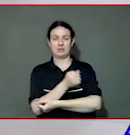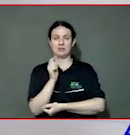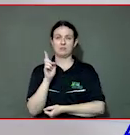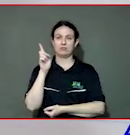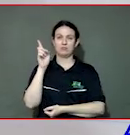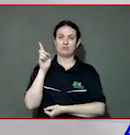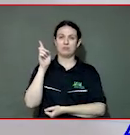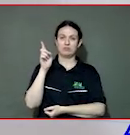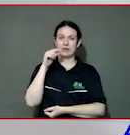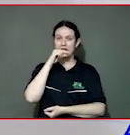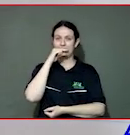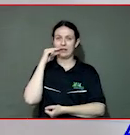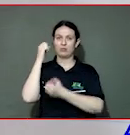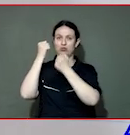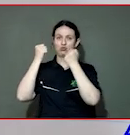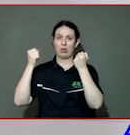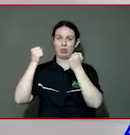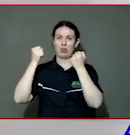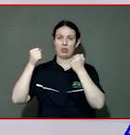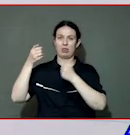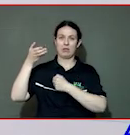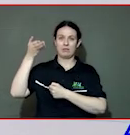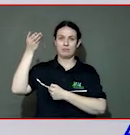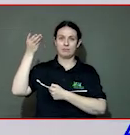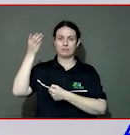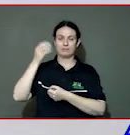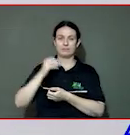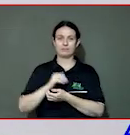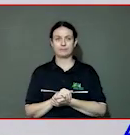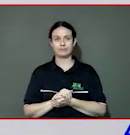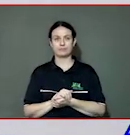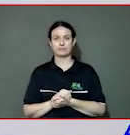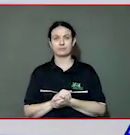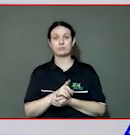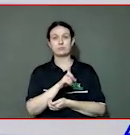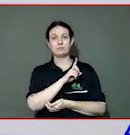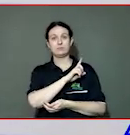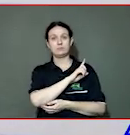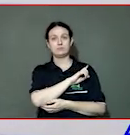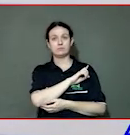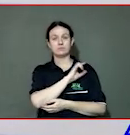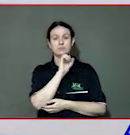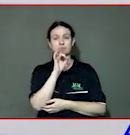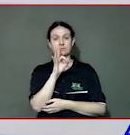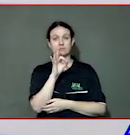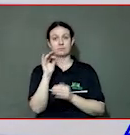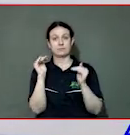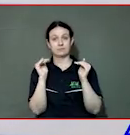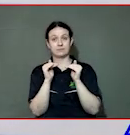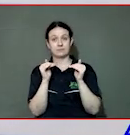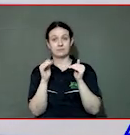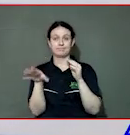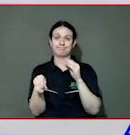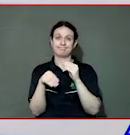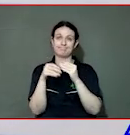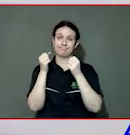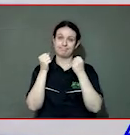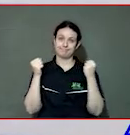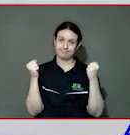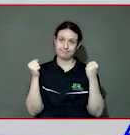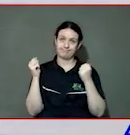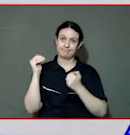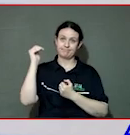I put the strength there. Okay, because if they're the same, then you put in strength